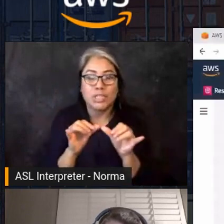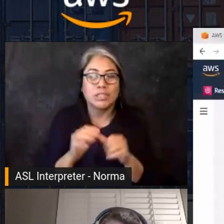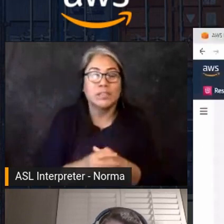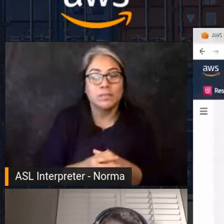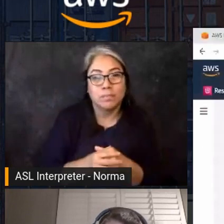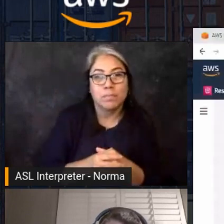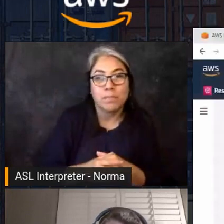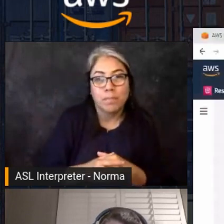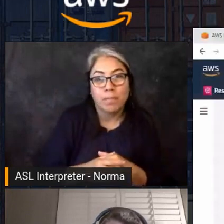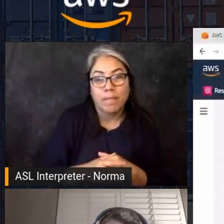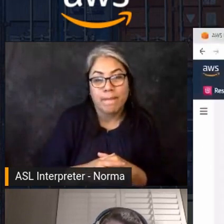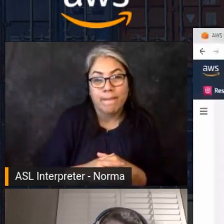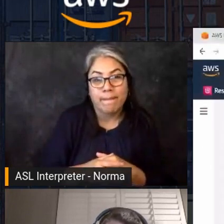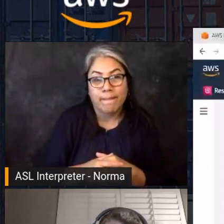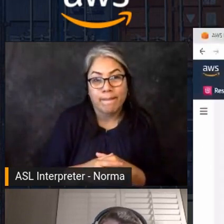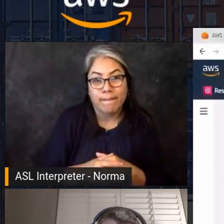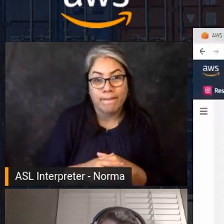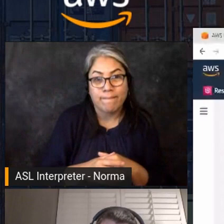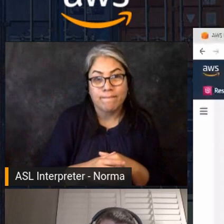Turns out SQL's fast for looking up data.